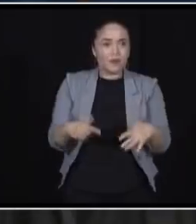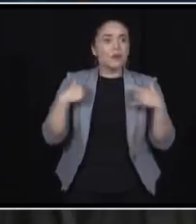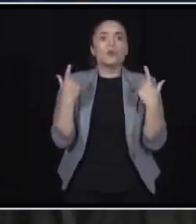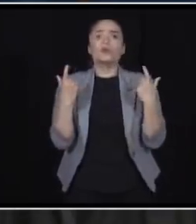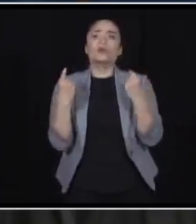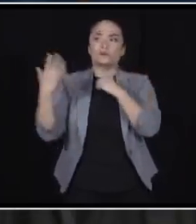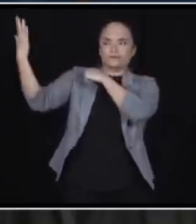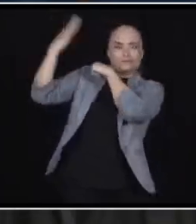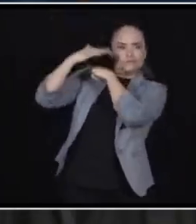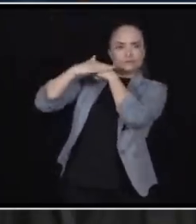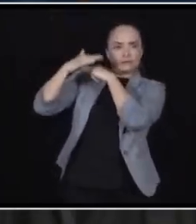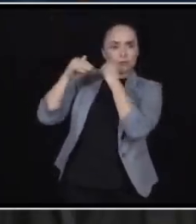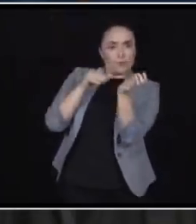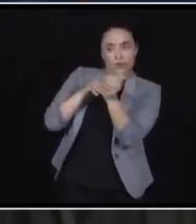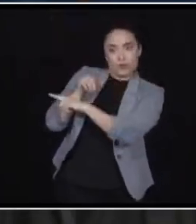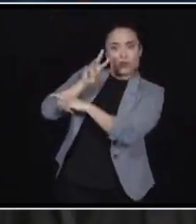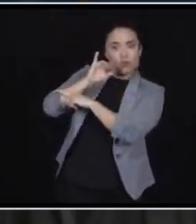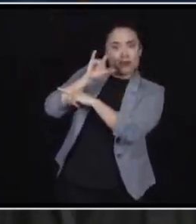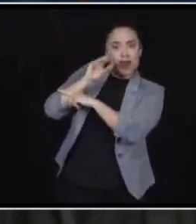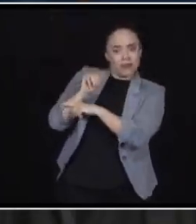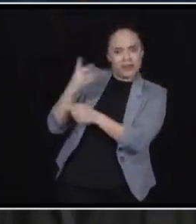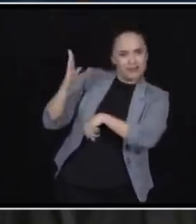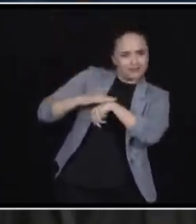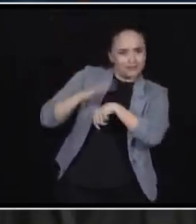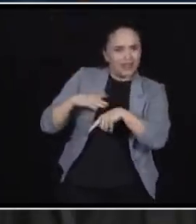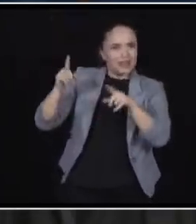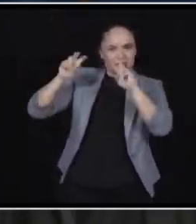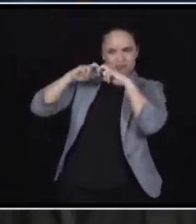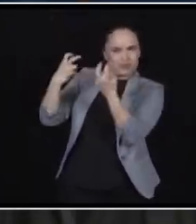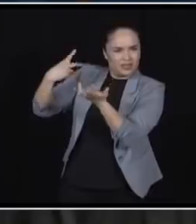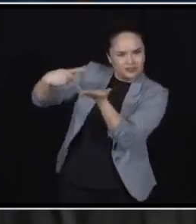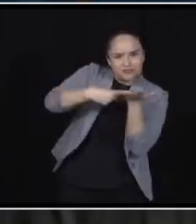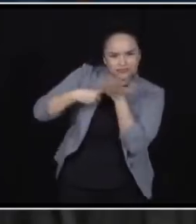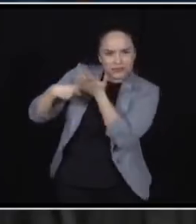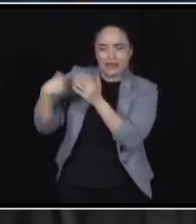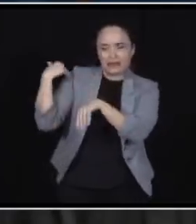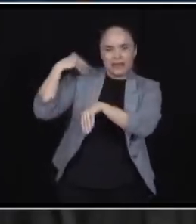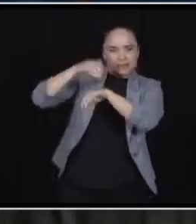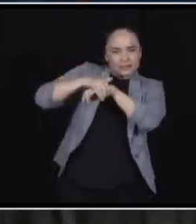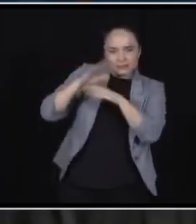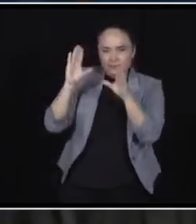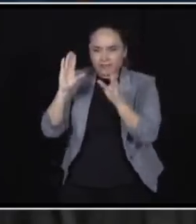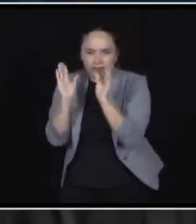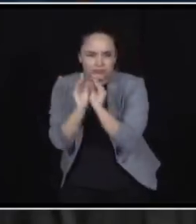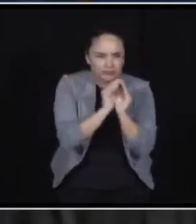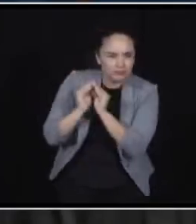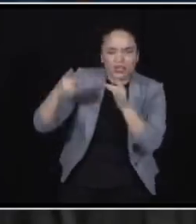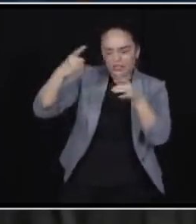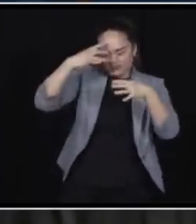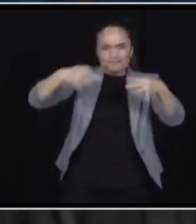officials last night, today we're taking further action. We're moving school online only after the April